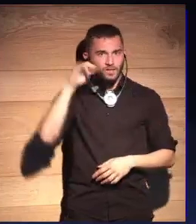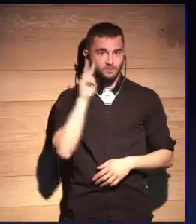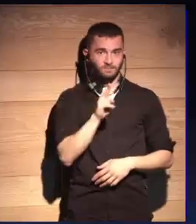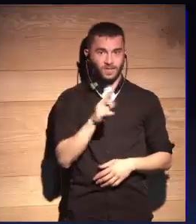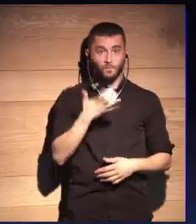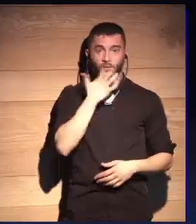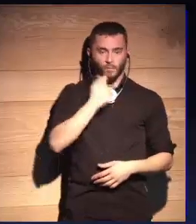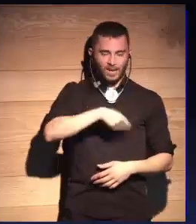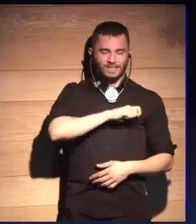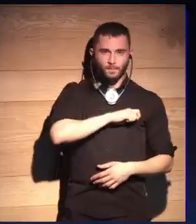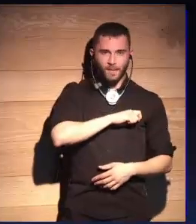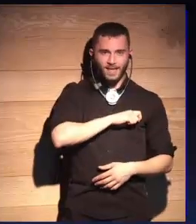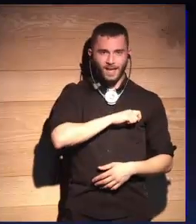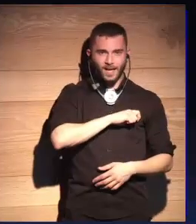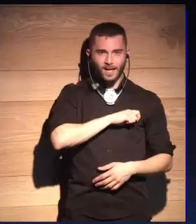Facebook, Instagram.